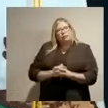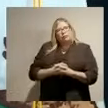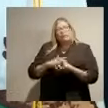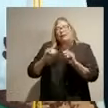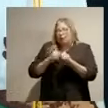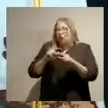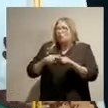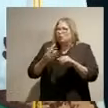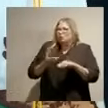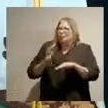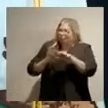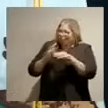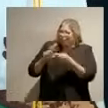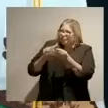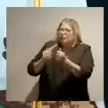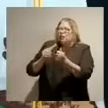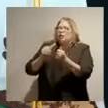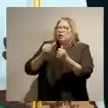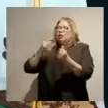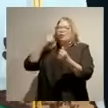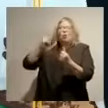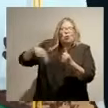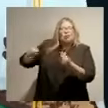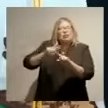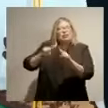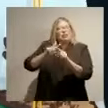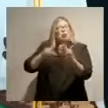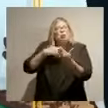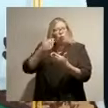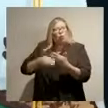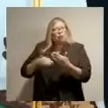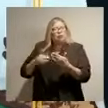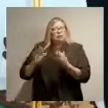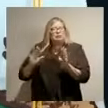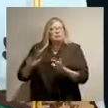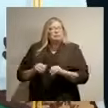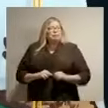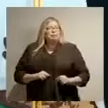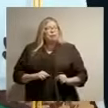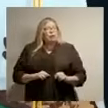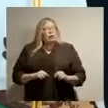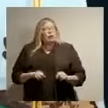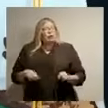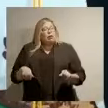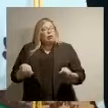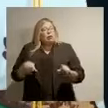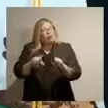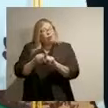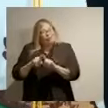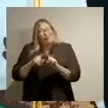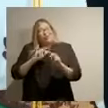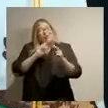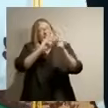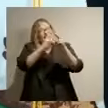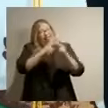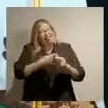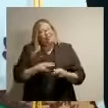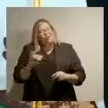and programs that programs and efforts that are underway. And I'll just highlight that